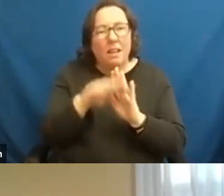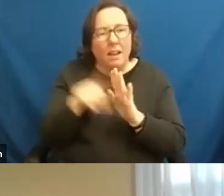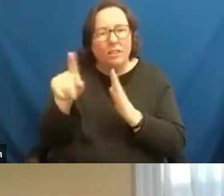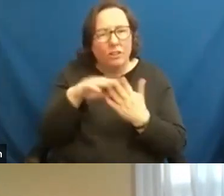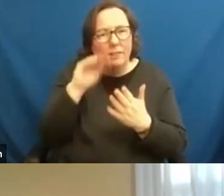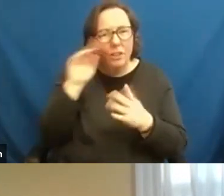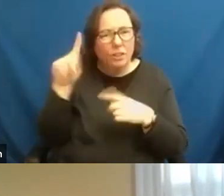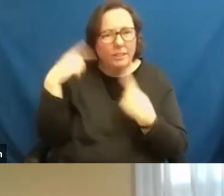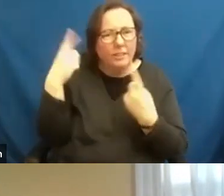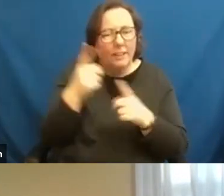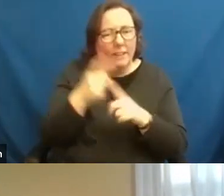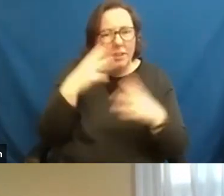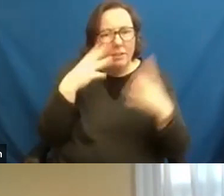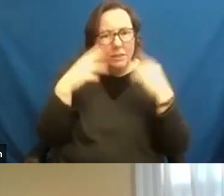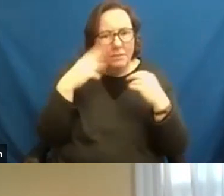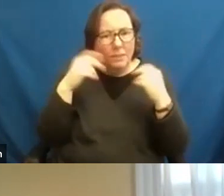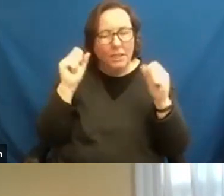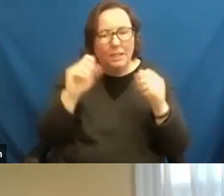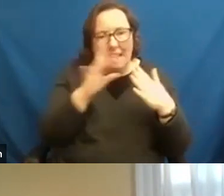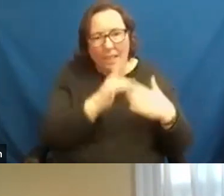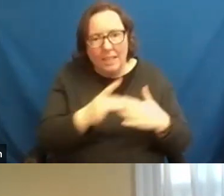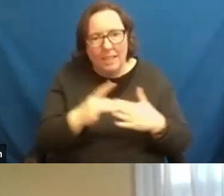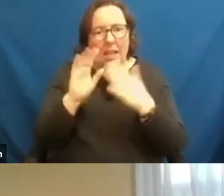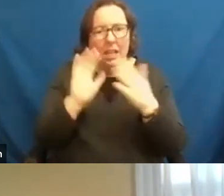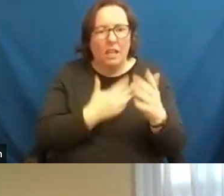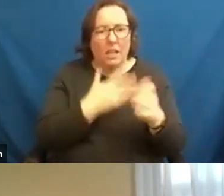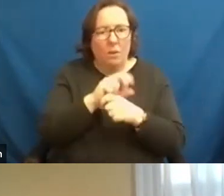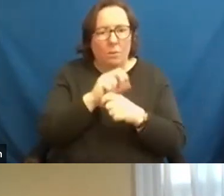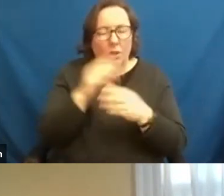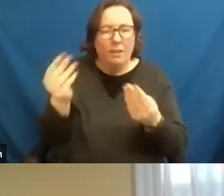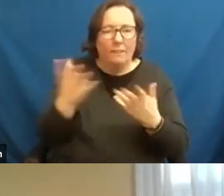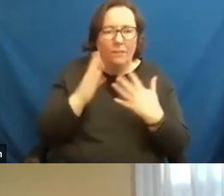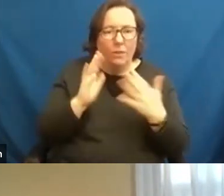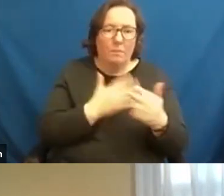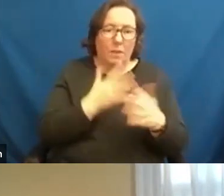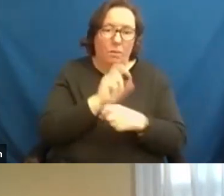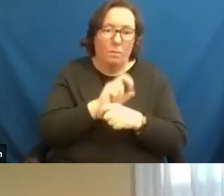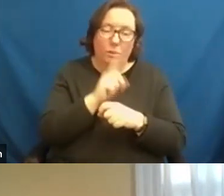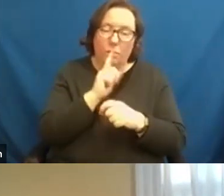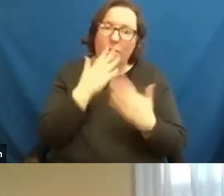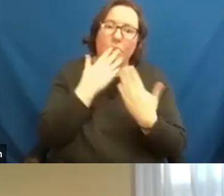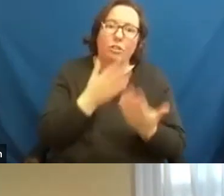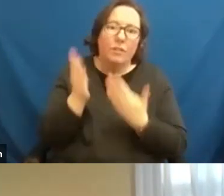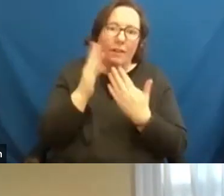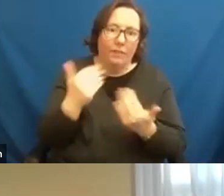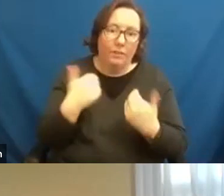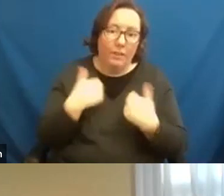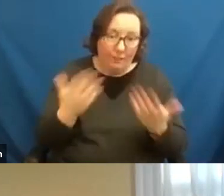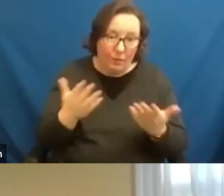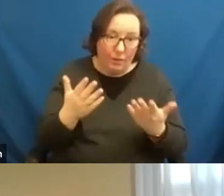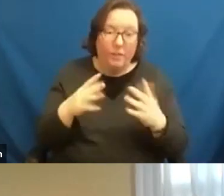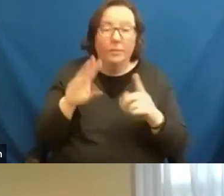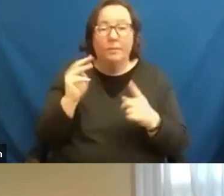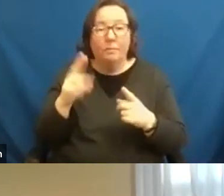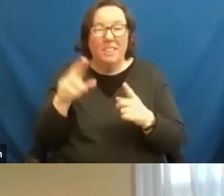from these experiences that could guide and inform our work here in Boston. We're grateful to have you here. If I may, before